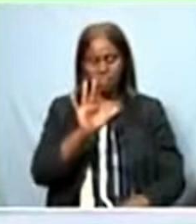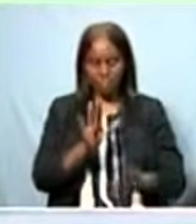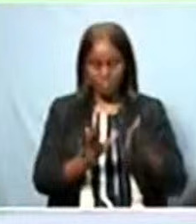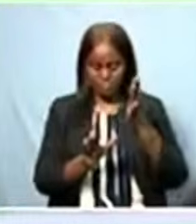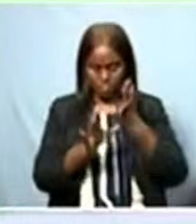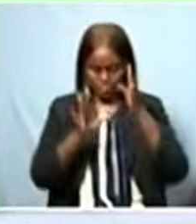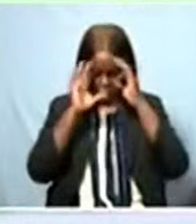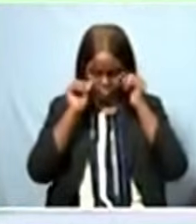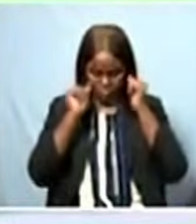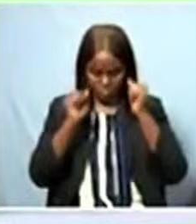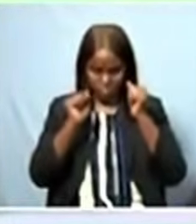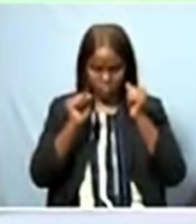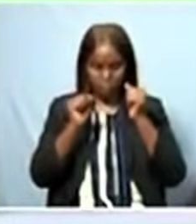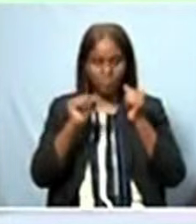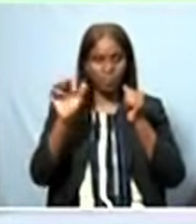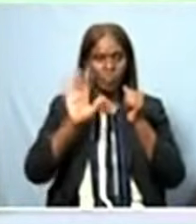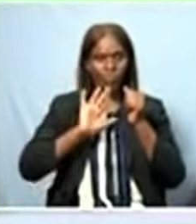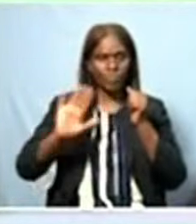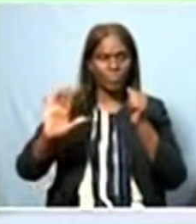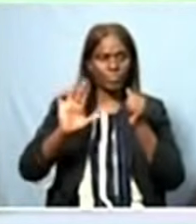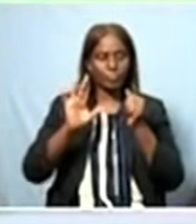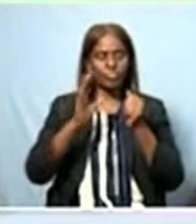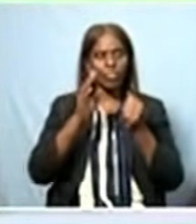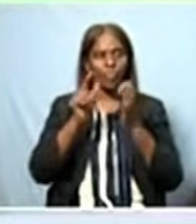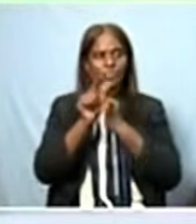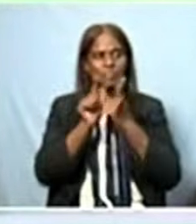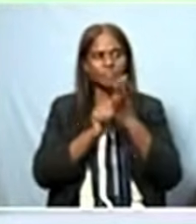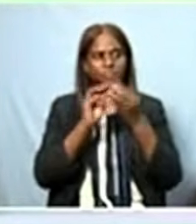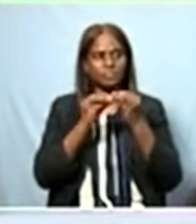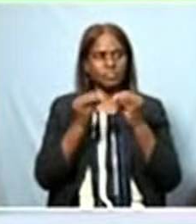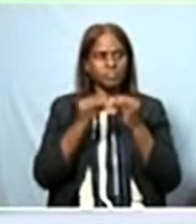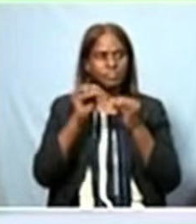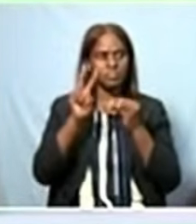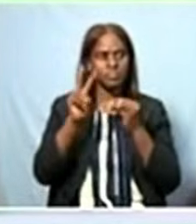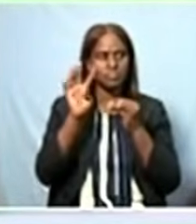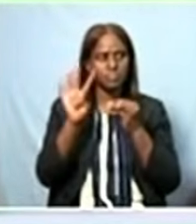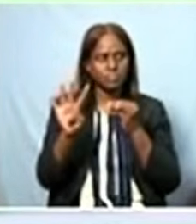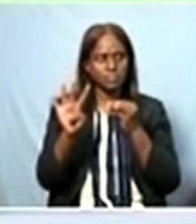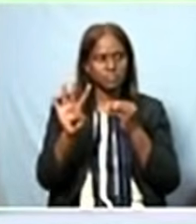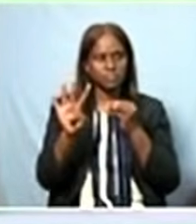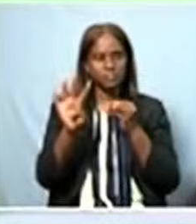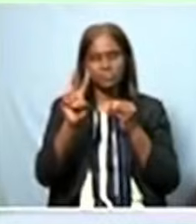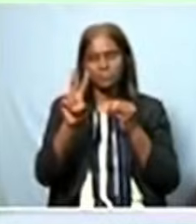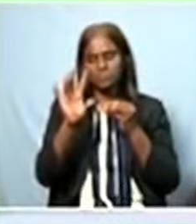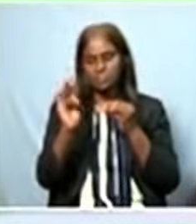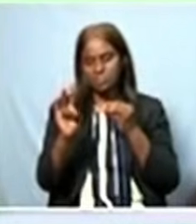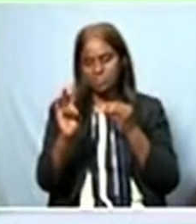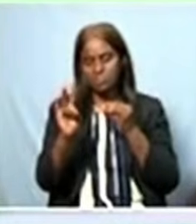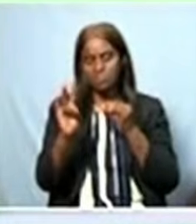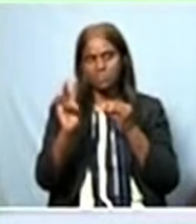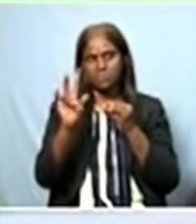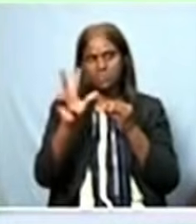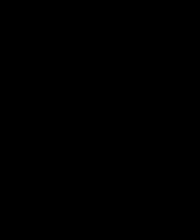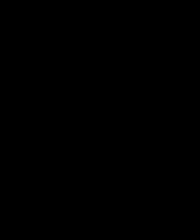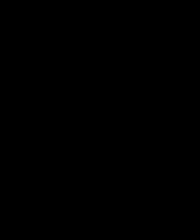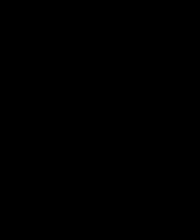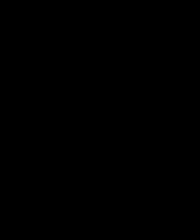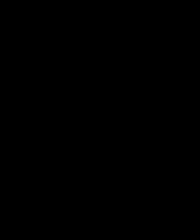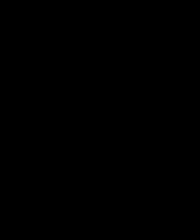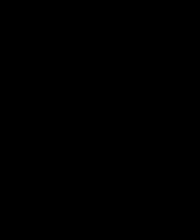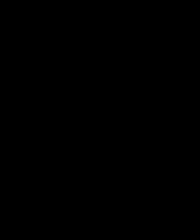did move a motion, suspend standing orders 24-1, 27-1,